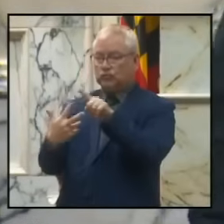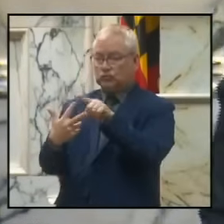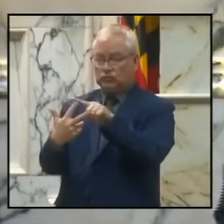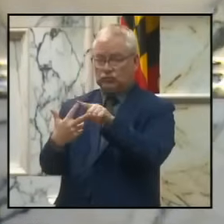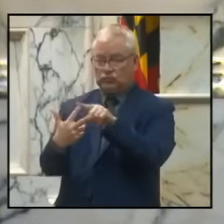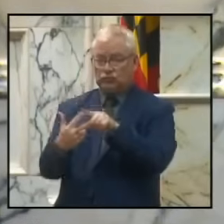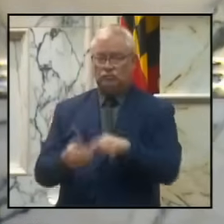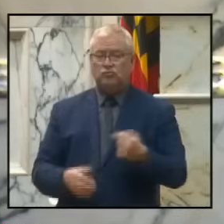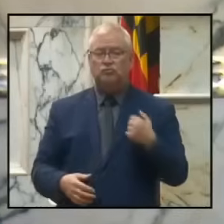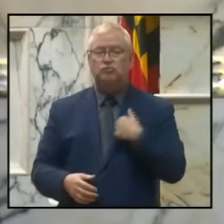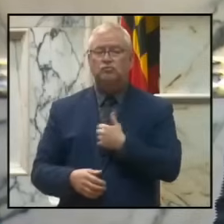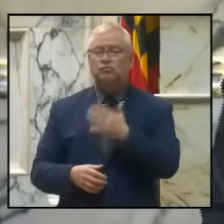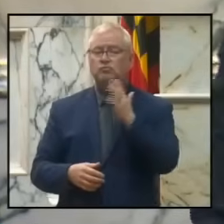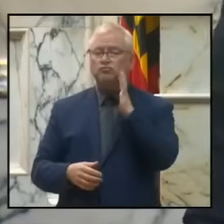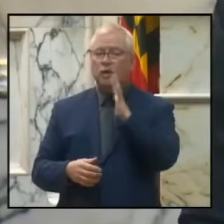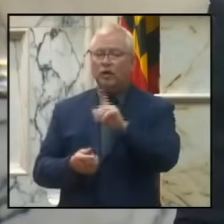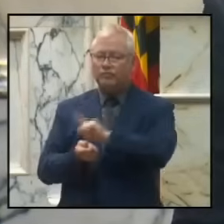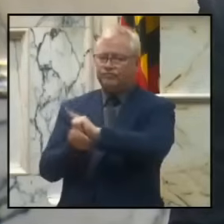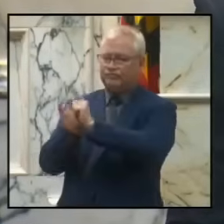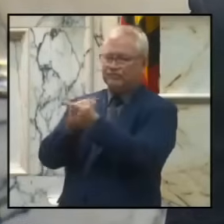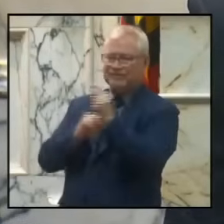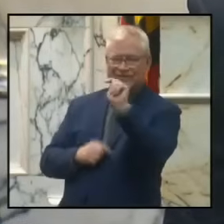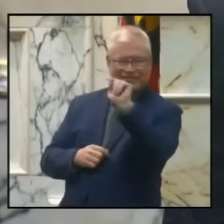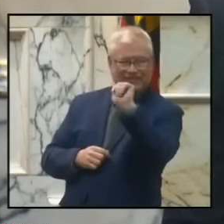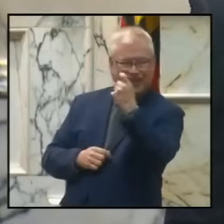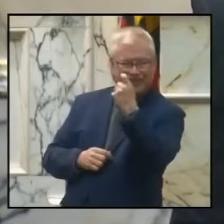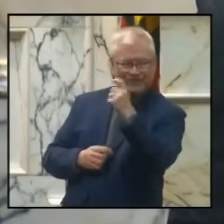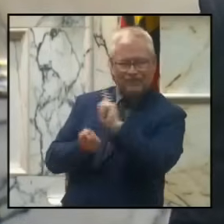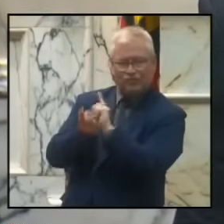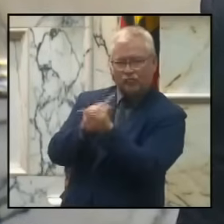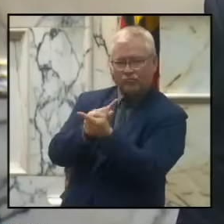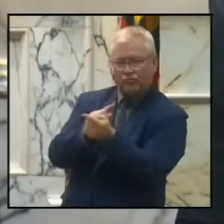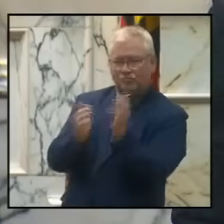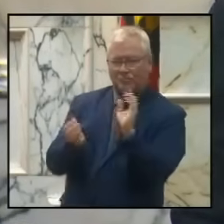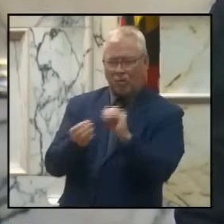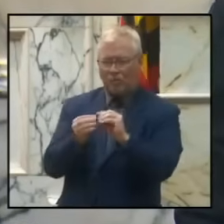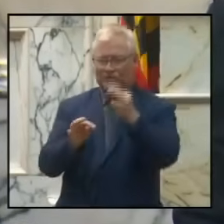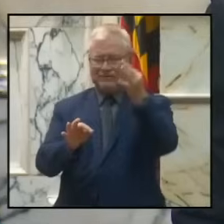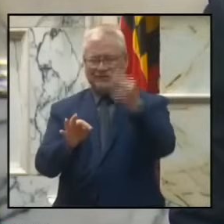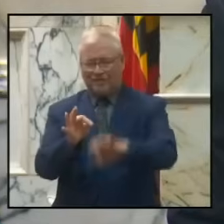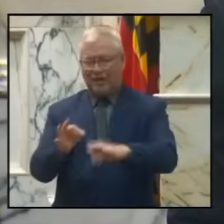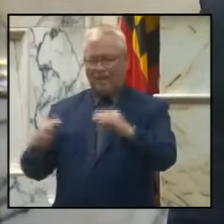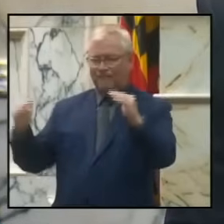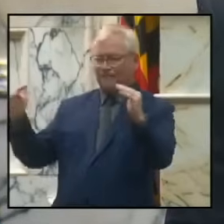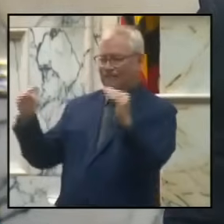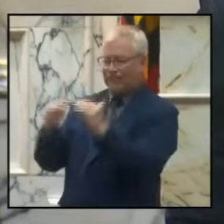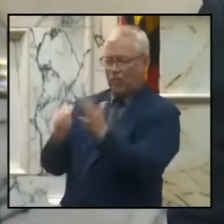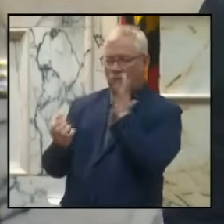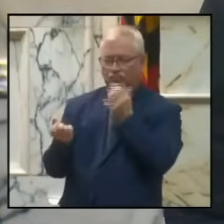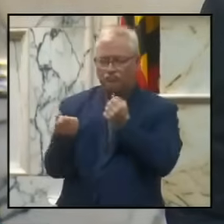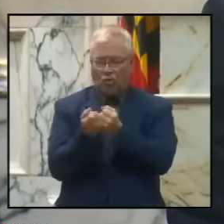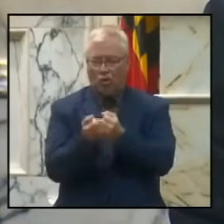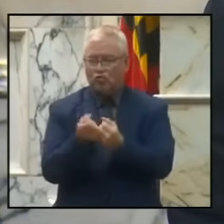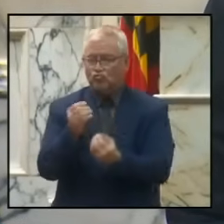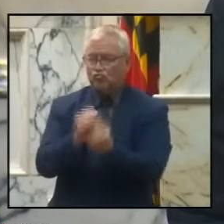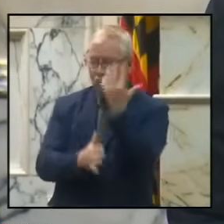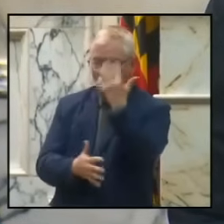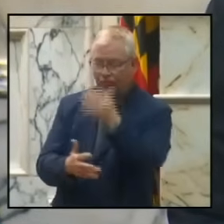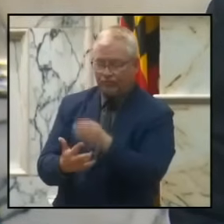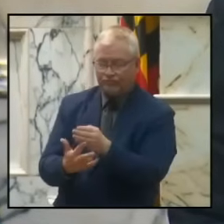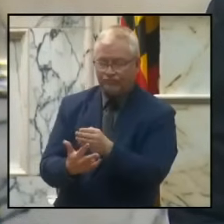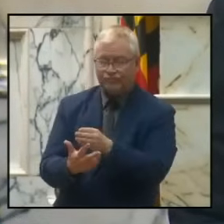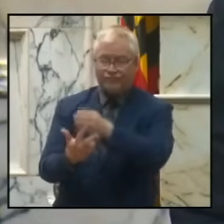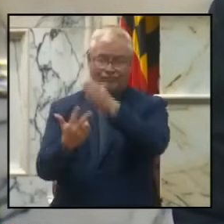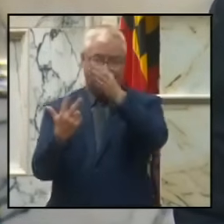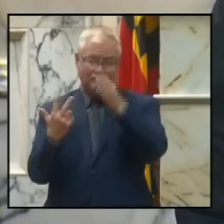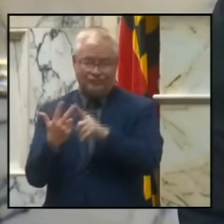reform the tax system to make it simpler, fairer, and pro-growth. And third, we